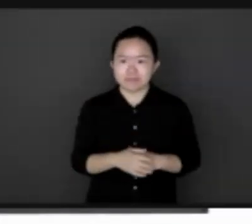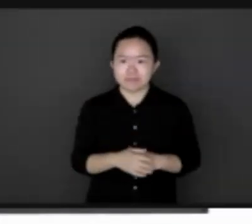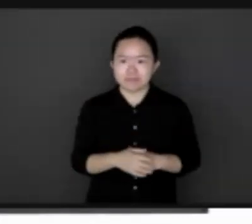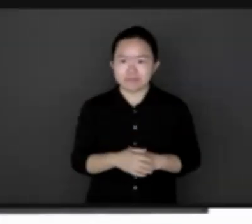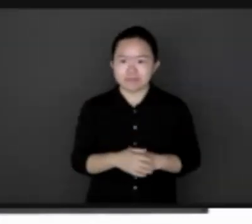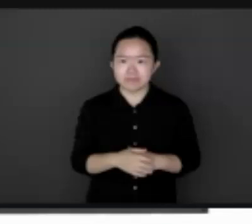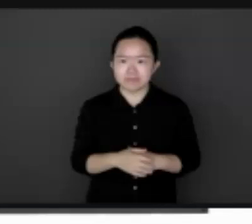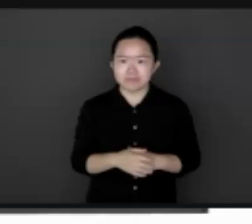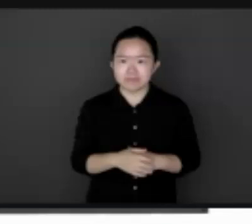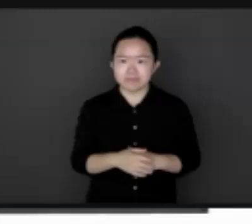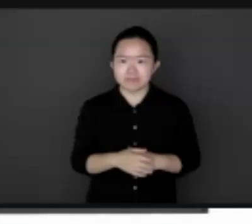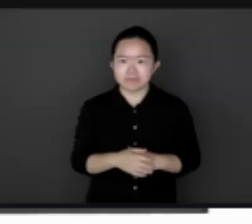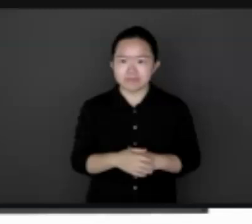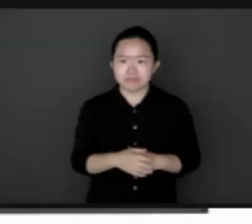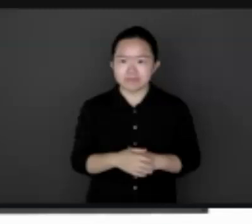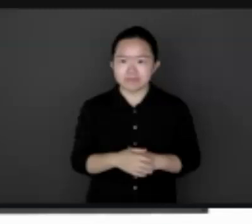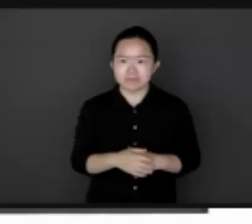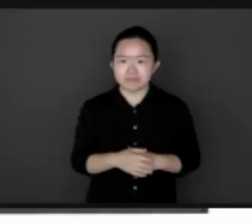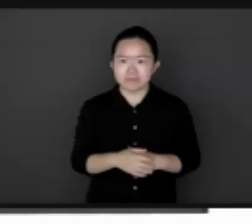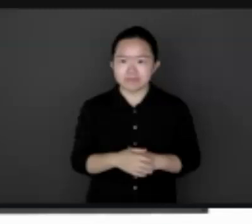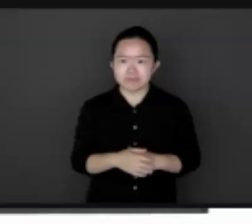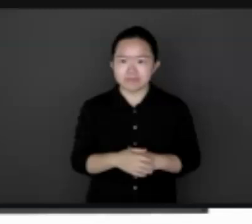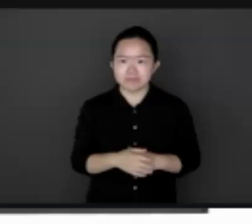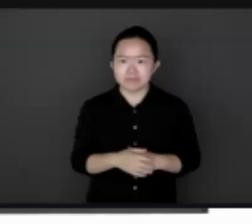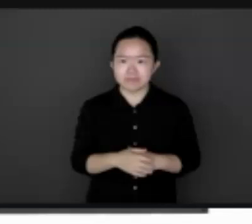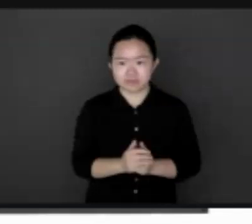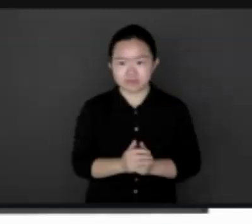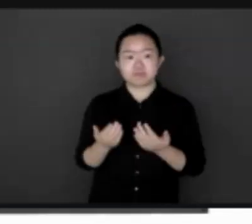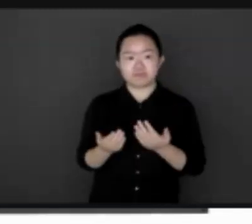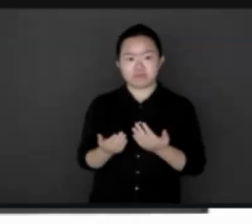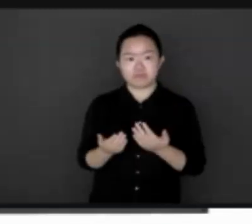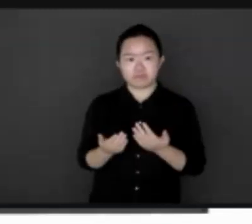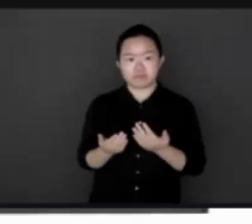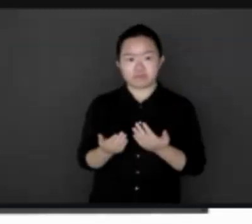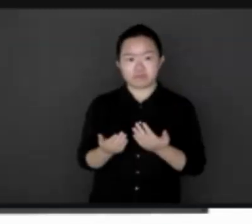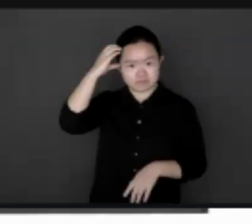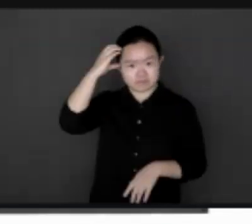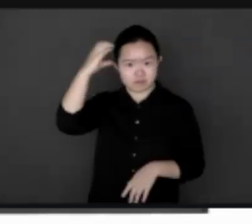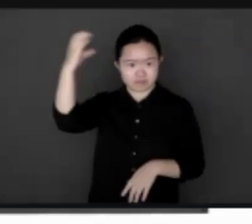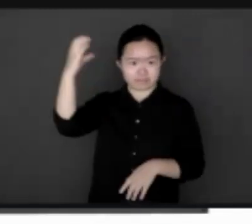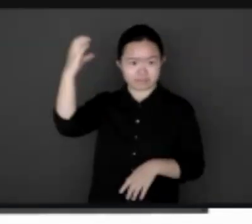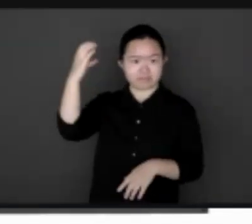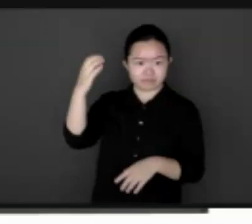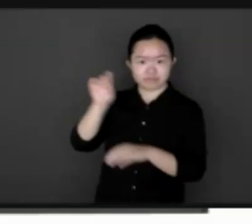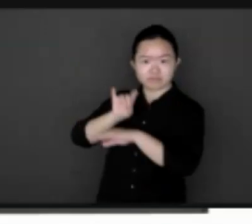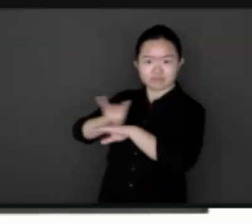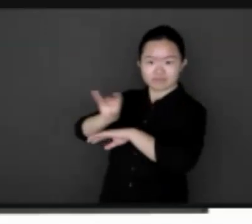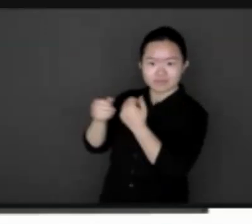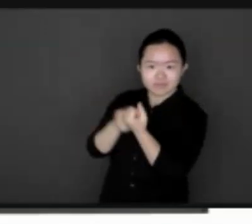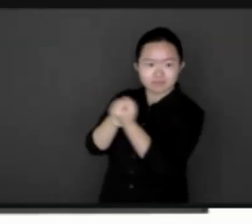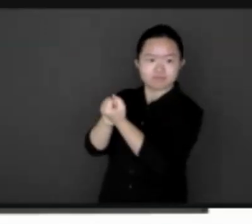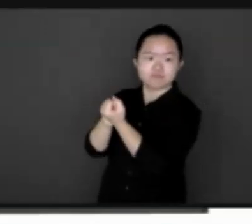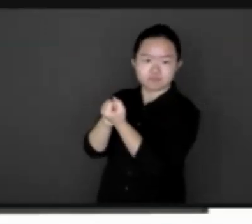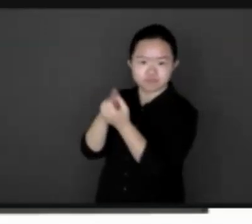So it's not just that this is a law, somebody's telling me to do this, but there's a person behind this request. That is usually what starts